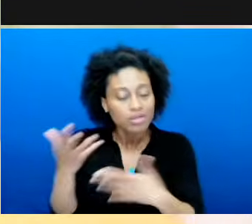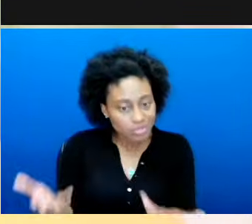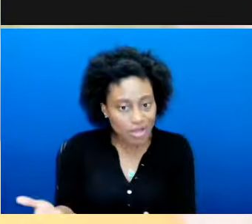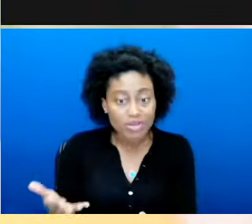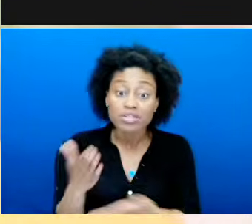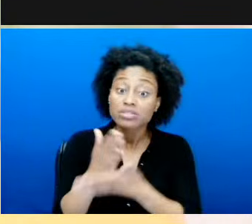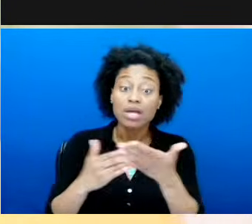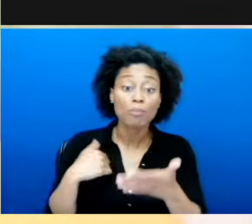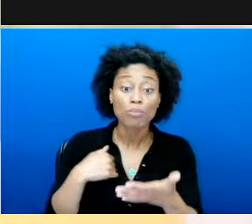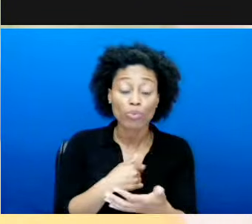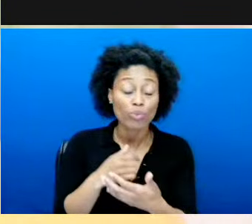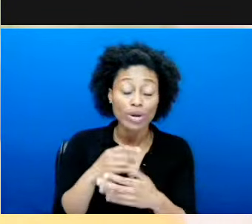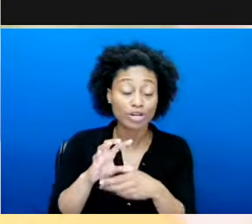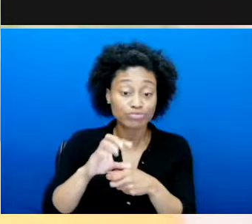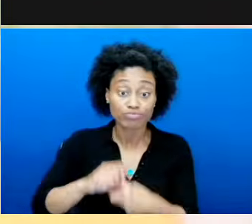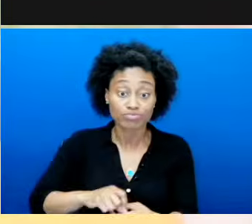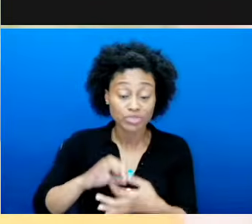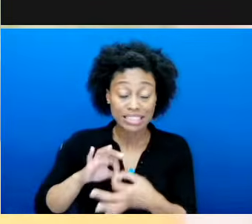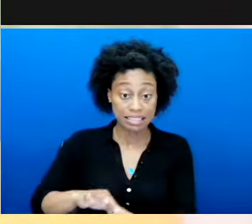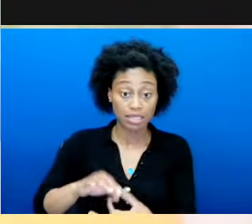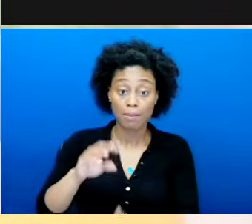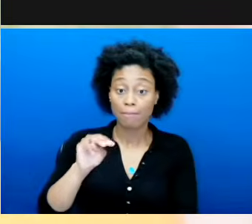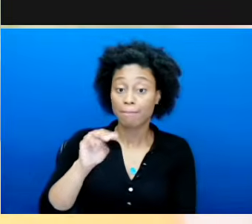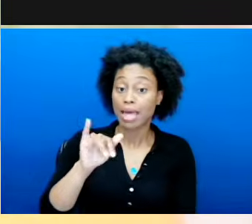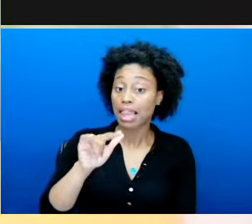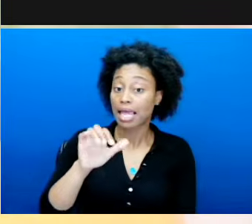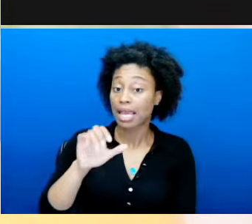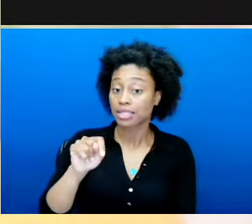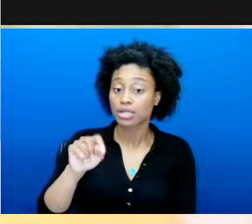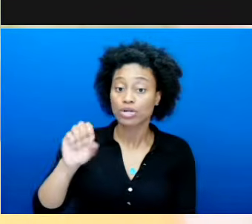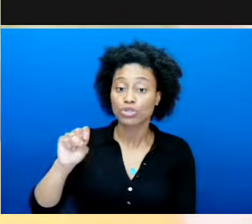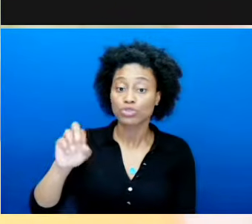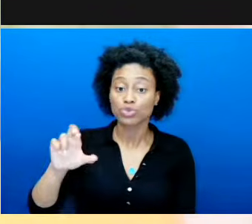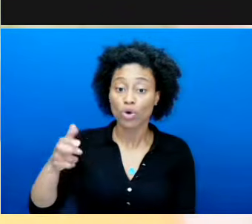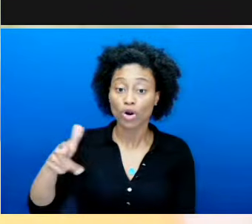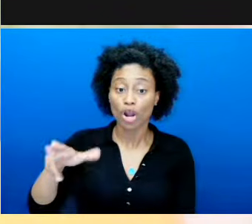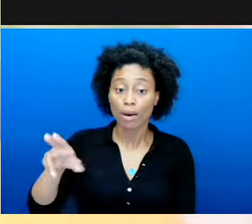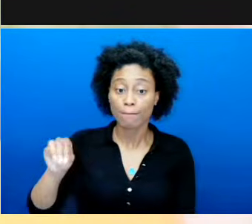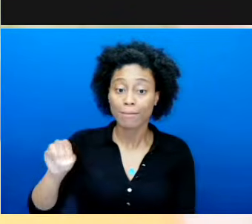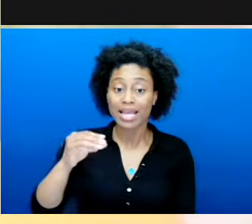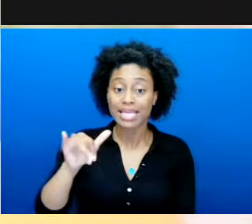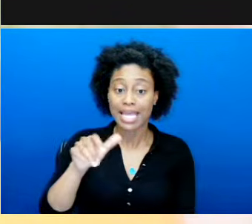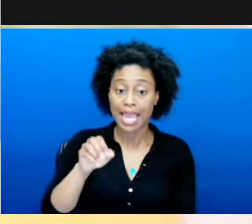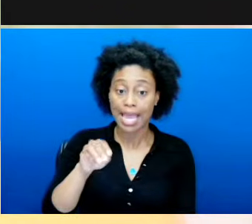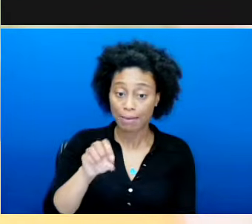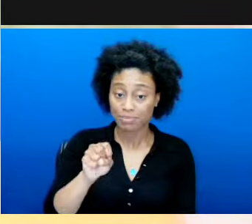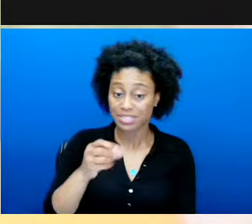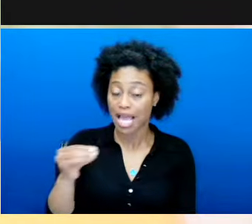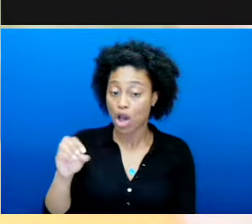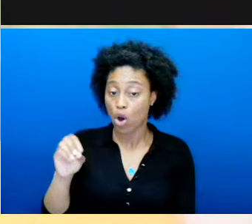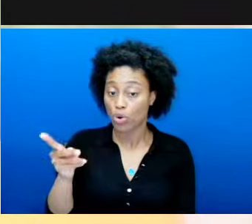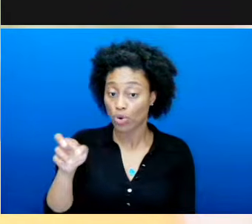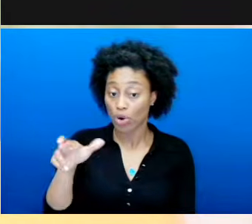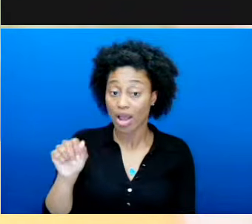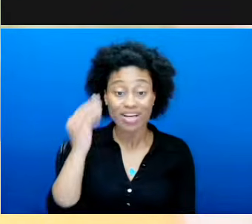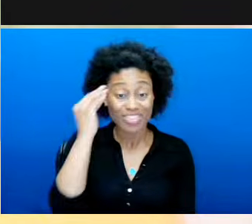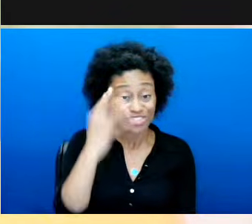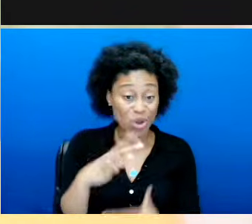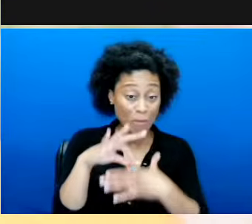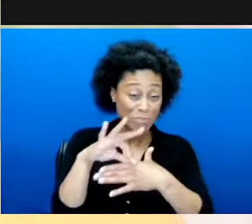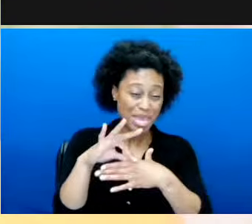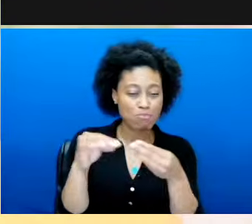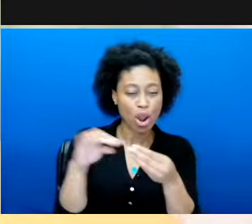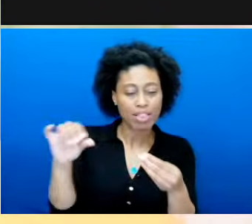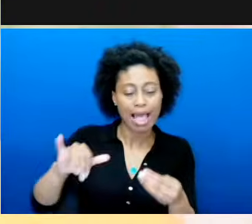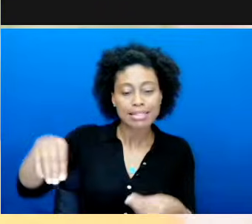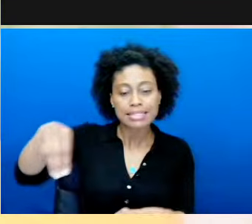include millet, sorghum, yams, and okra. And meat, was more so a seasoning in dishes.